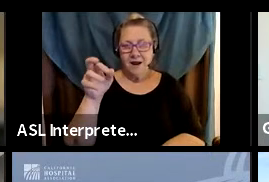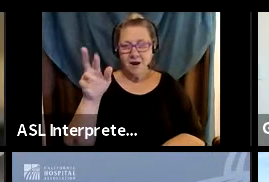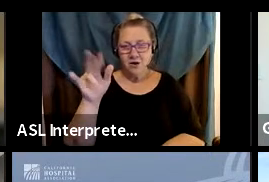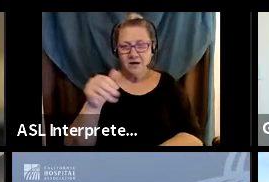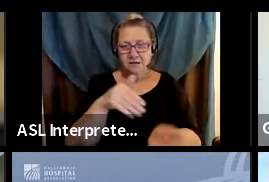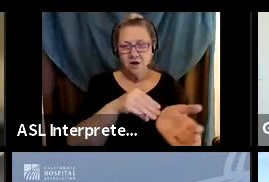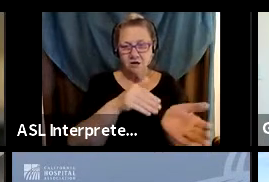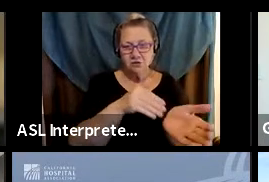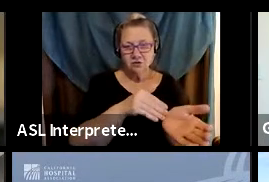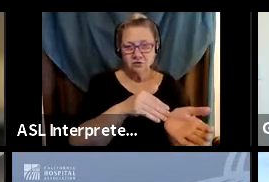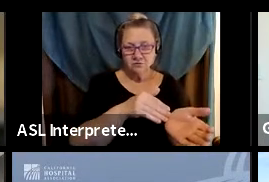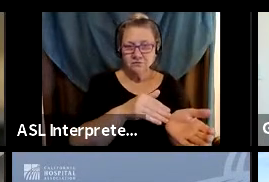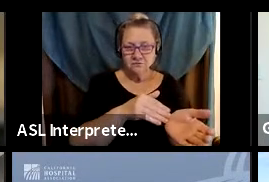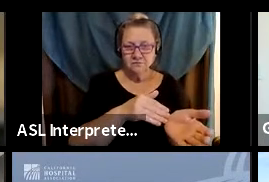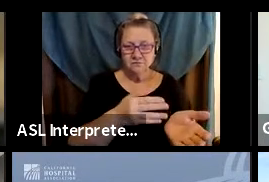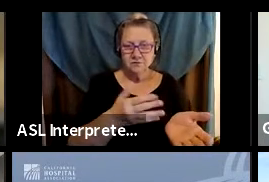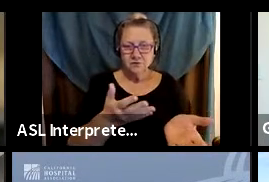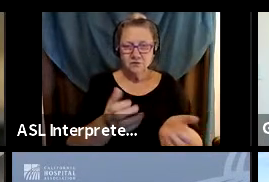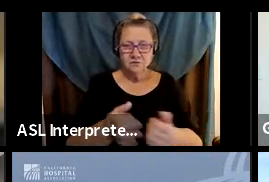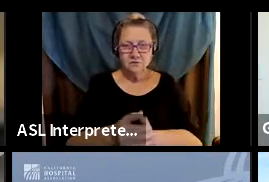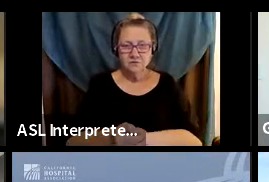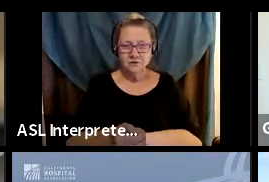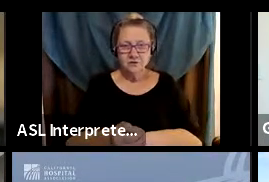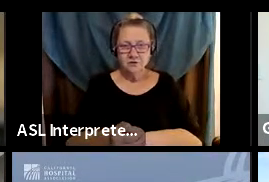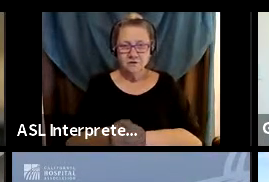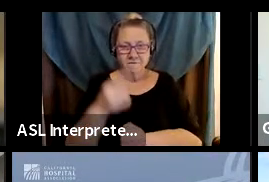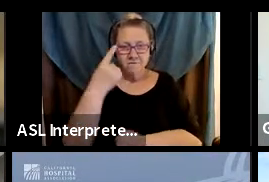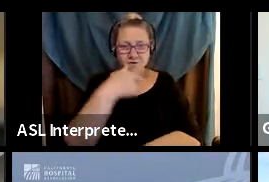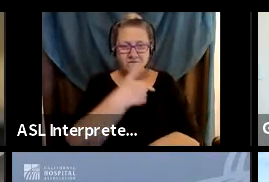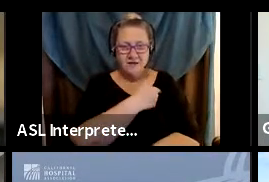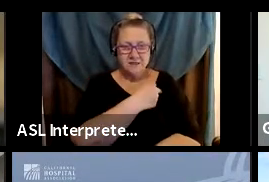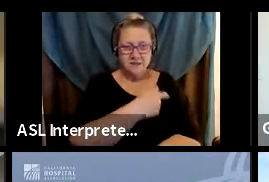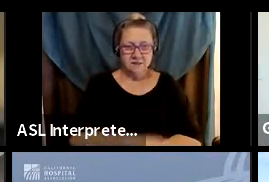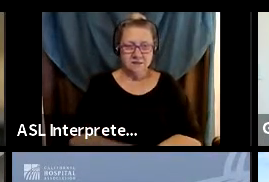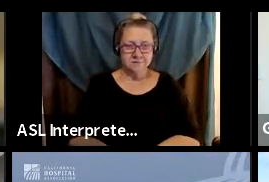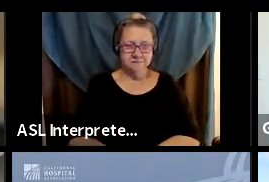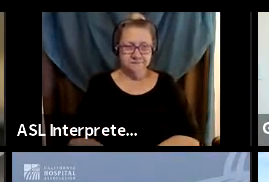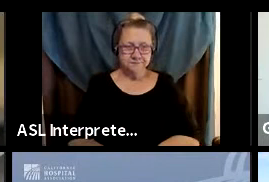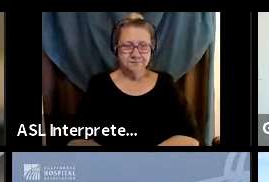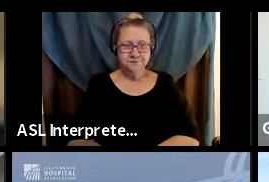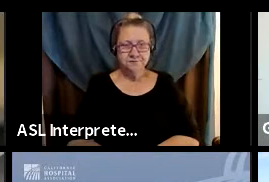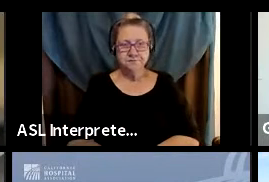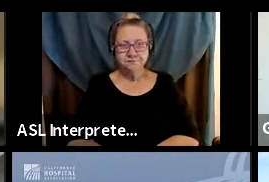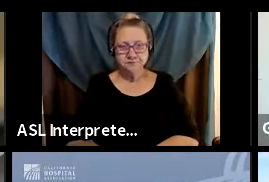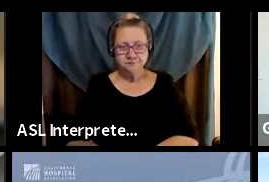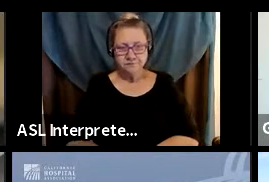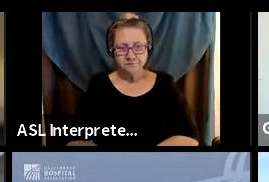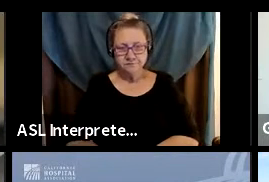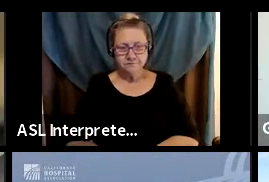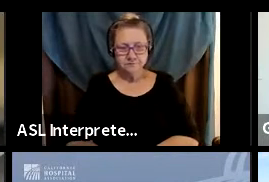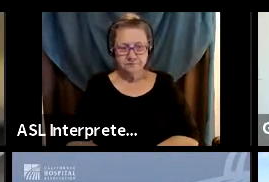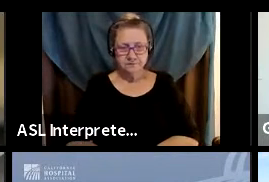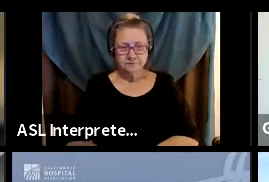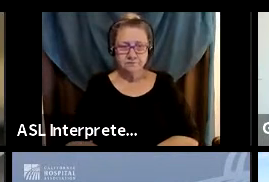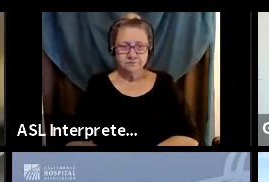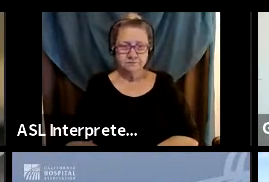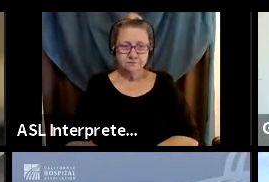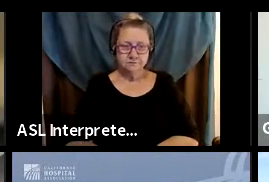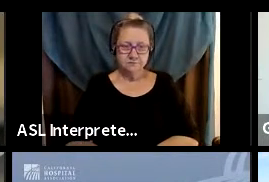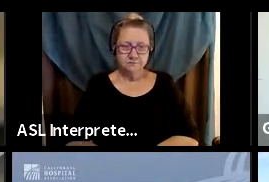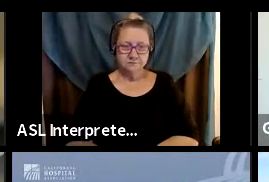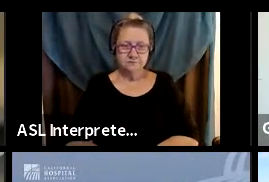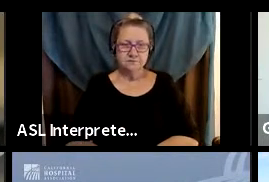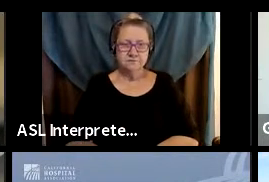at another site. So just a quick follow-up. I can appreciate that not everybody will have